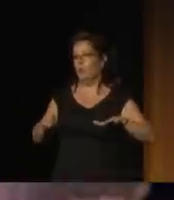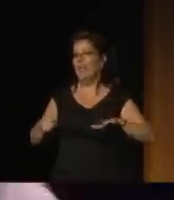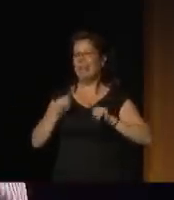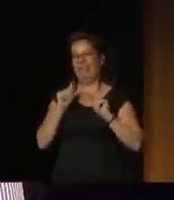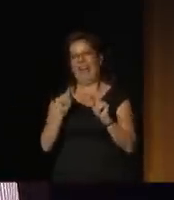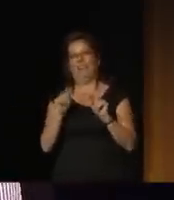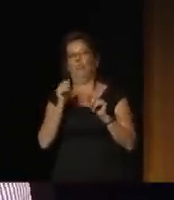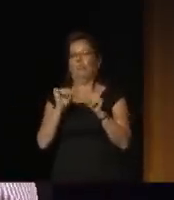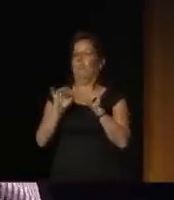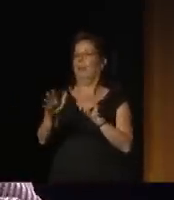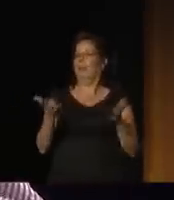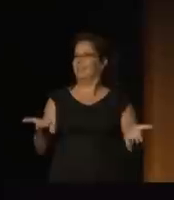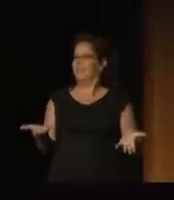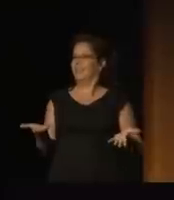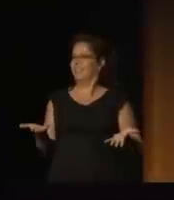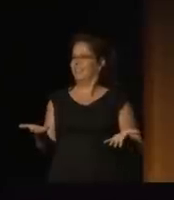Right?